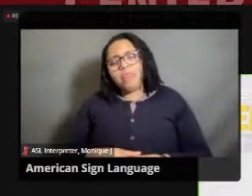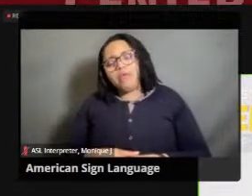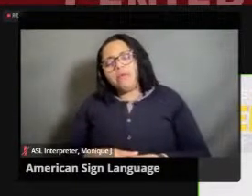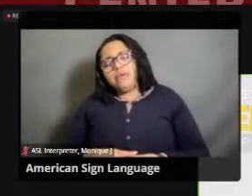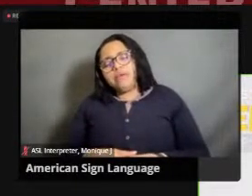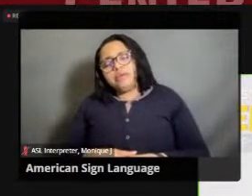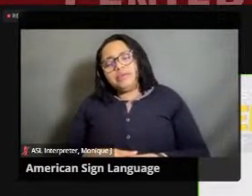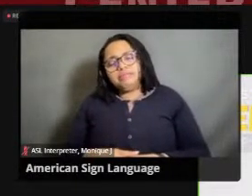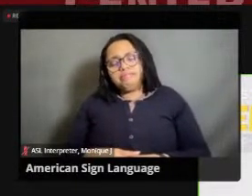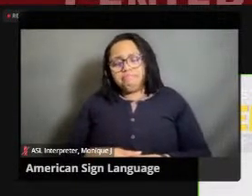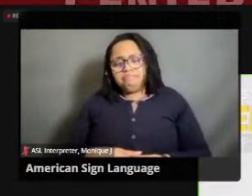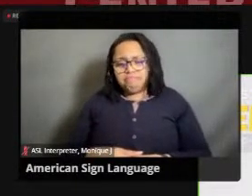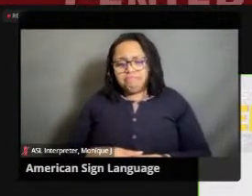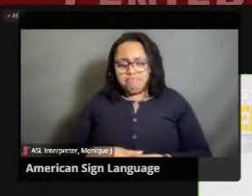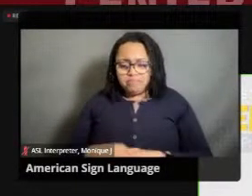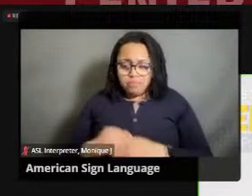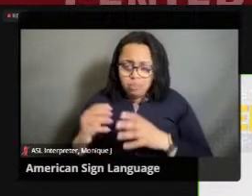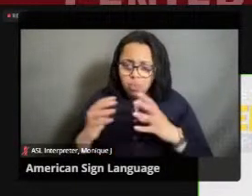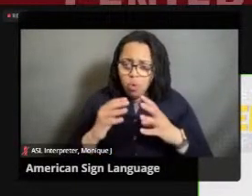Cease fire.